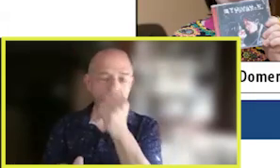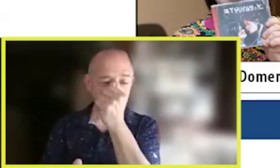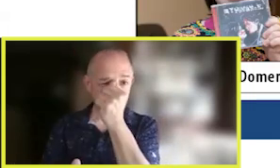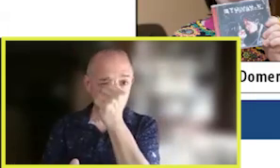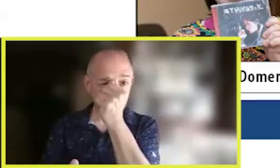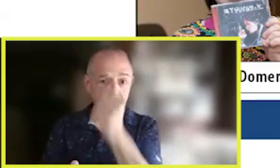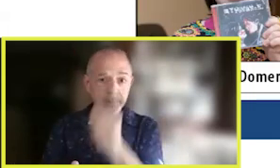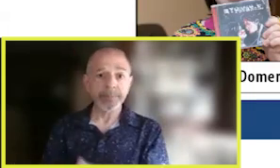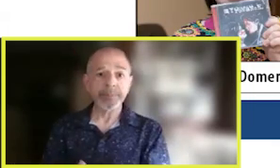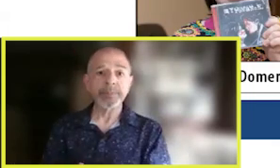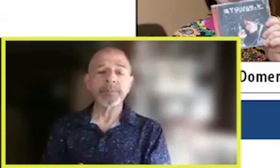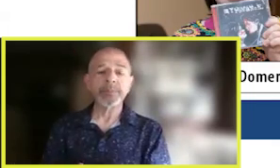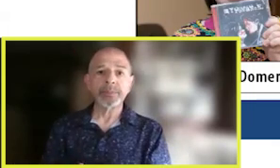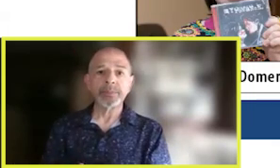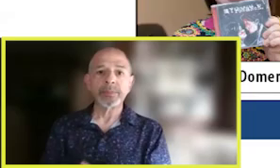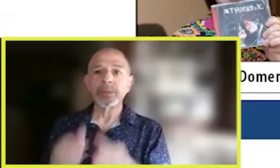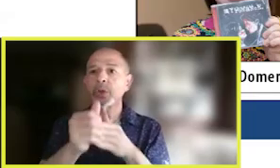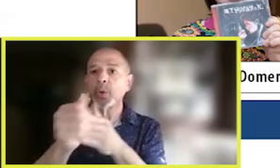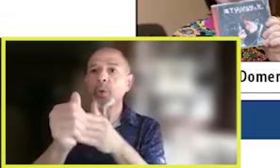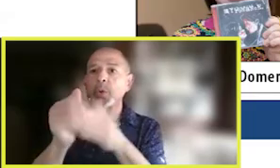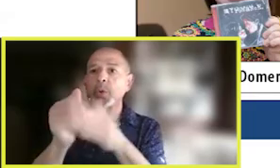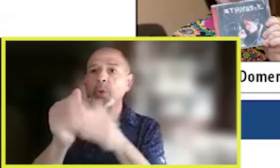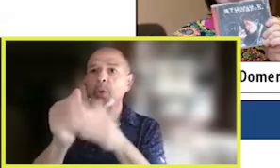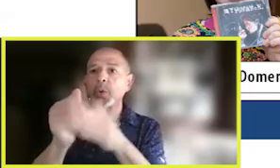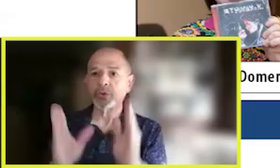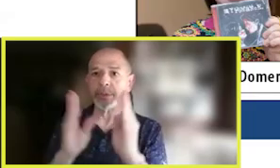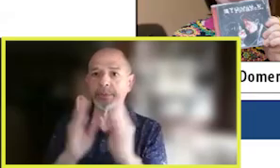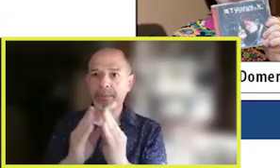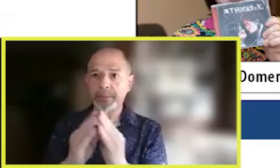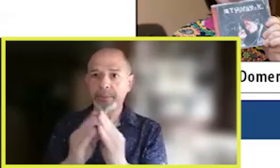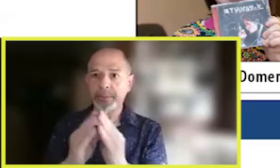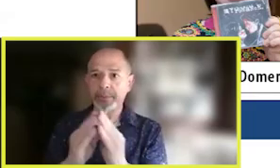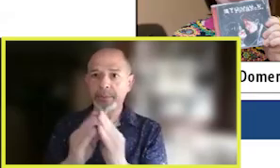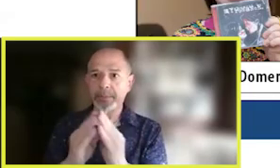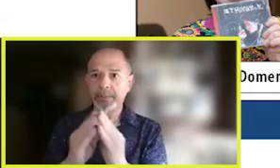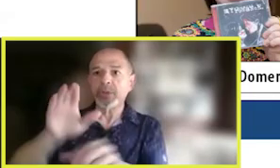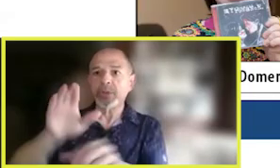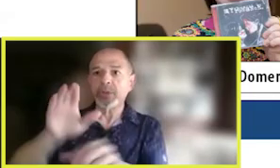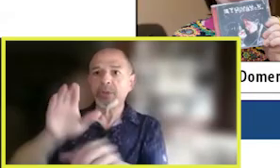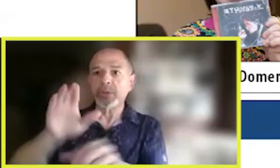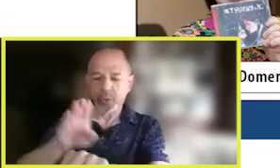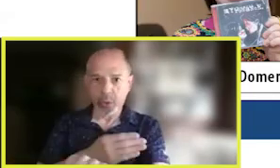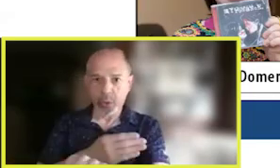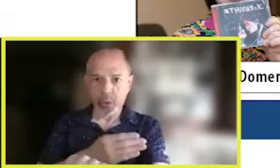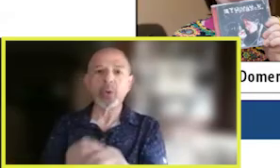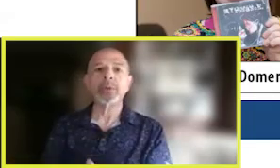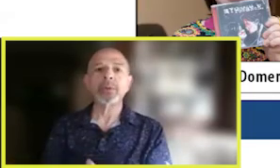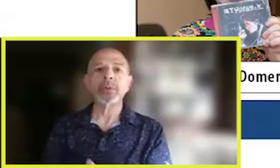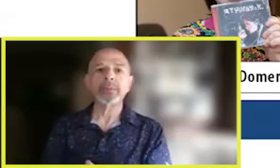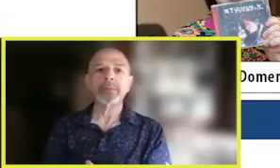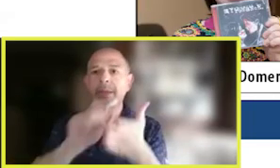2026 Leadership Series, as we all enjoyed a special song about trailblazing that they wrote with Mark